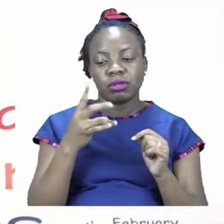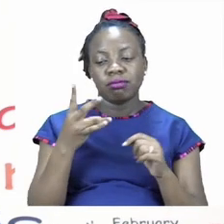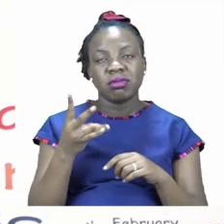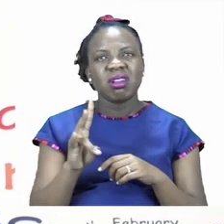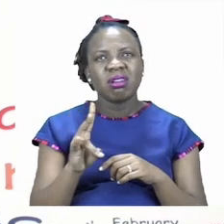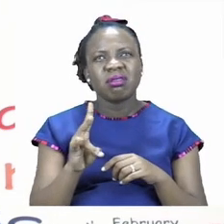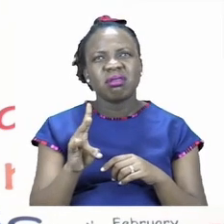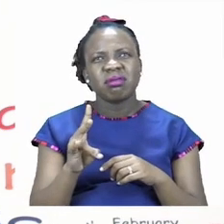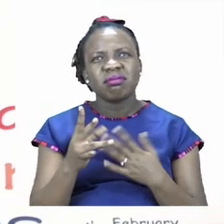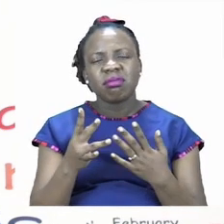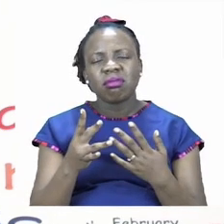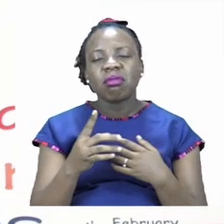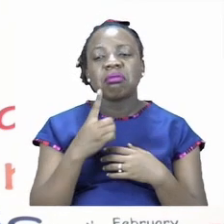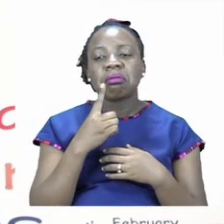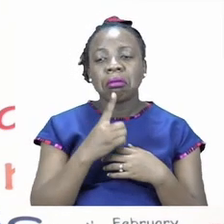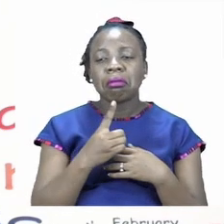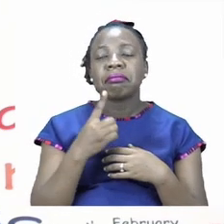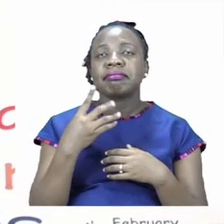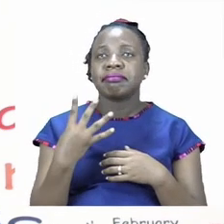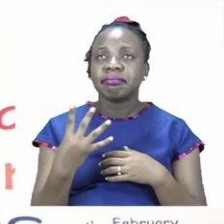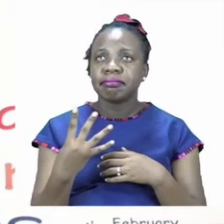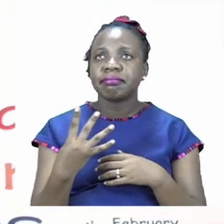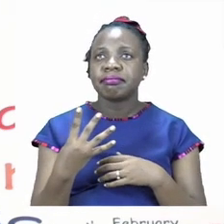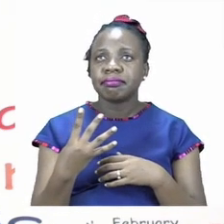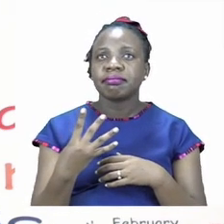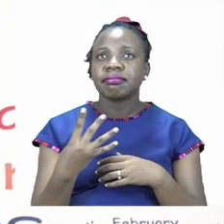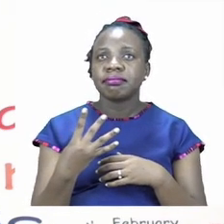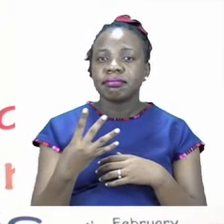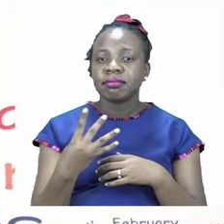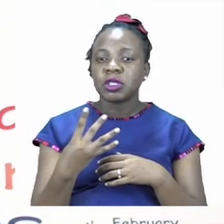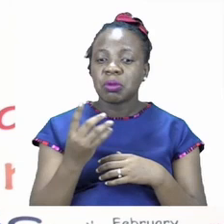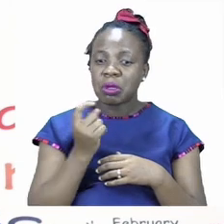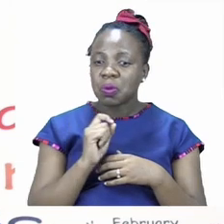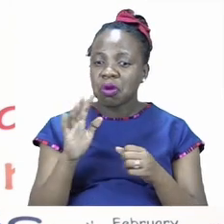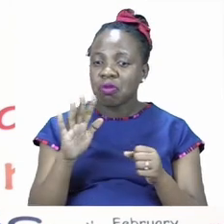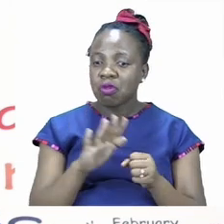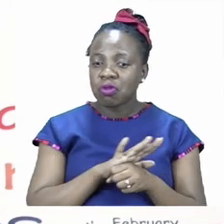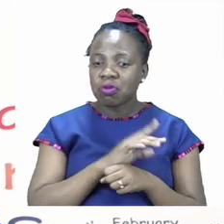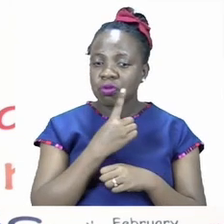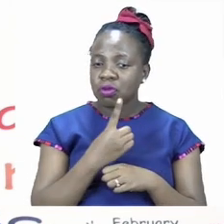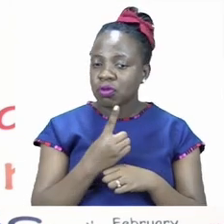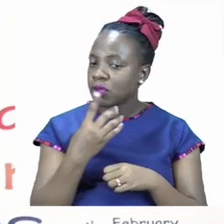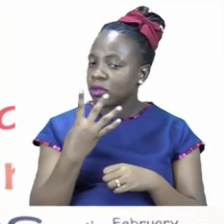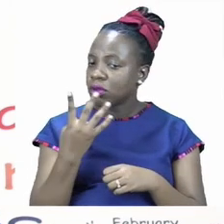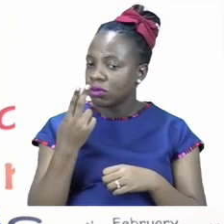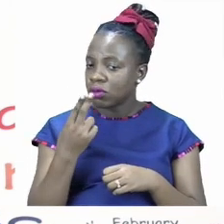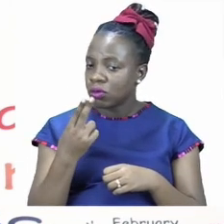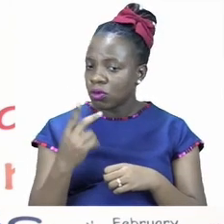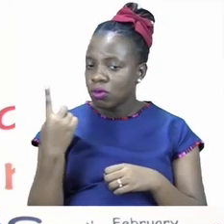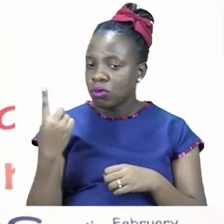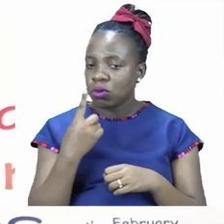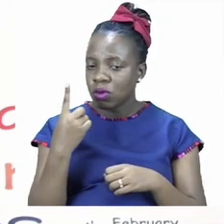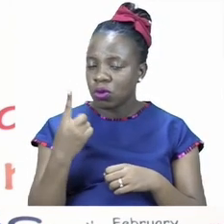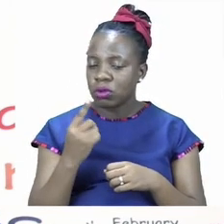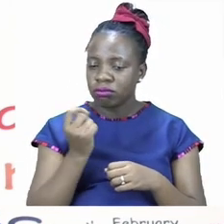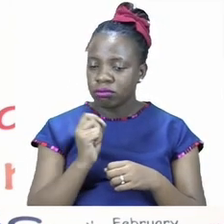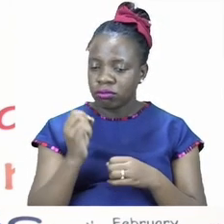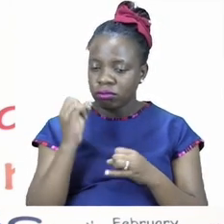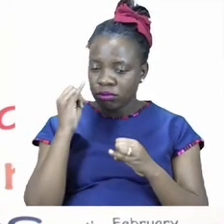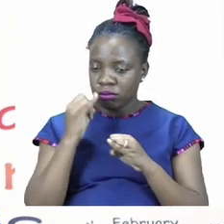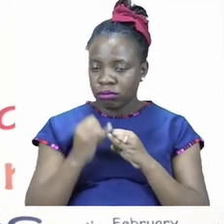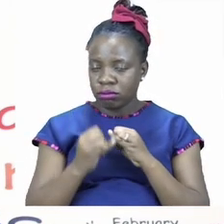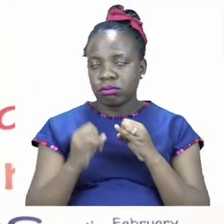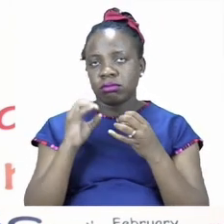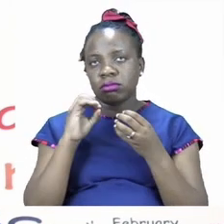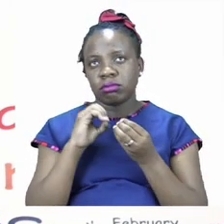is 14. But we don't have space for the double digits. So instead, we are going to put